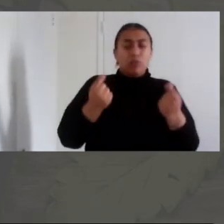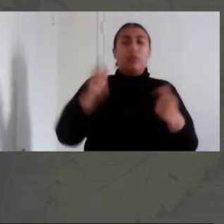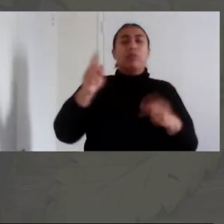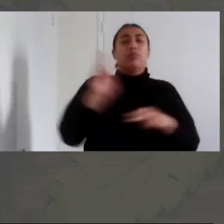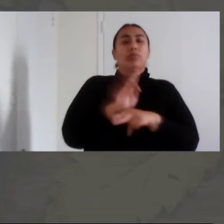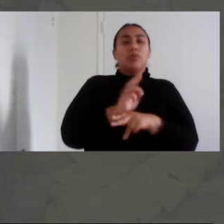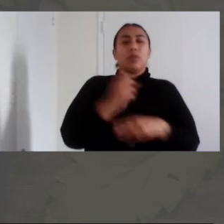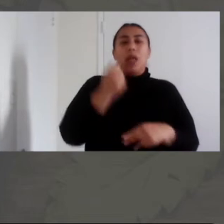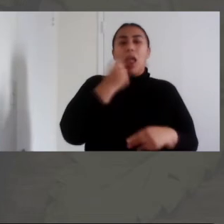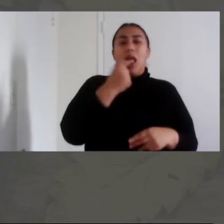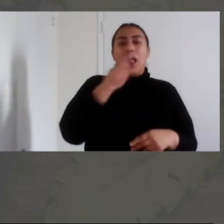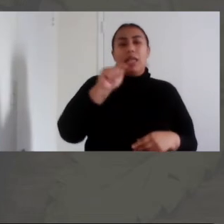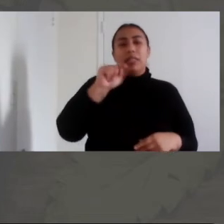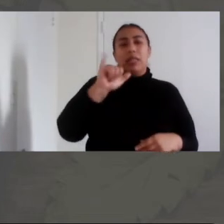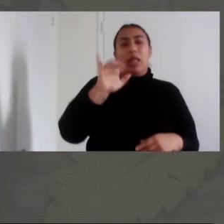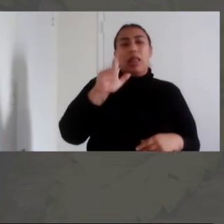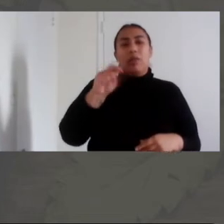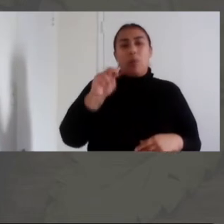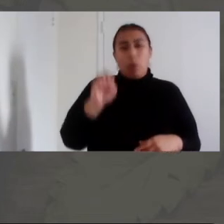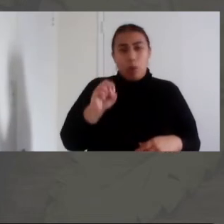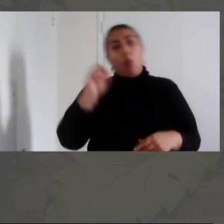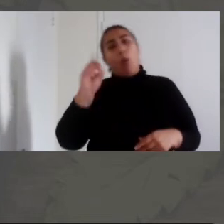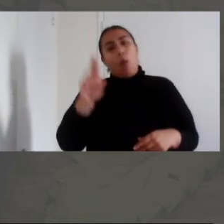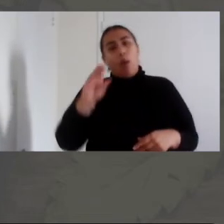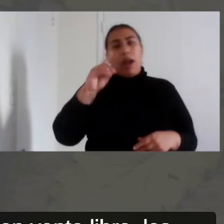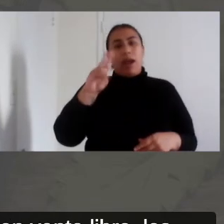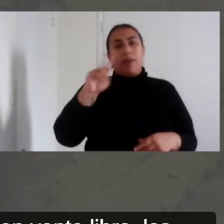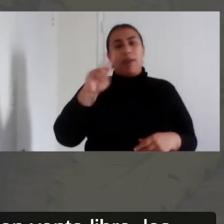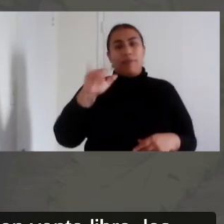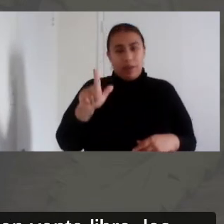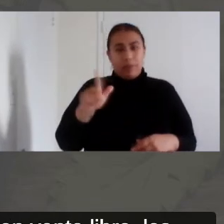Pain presents most evenings, so it is episodic.